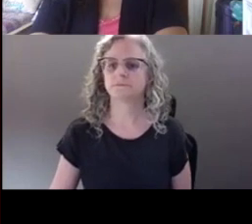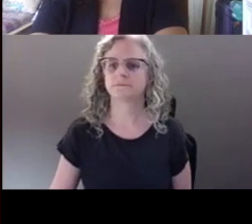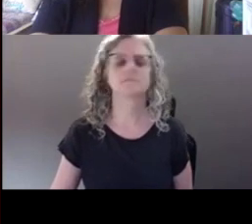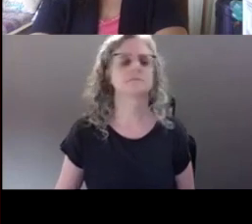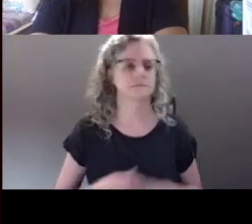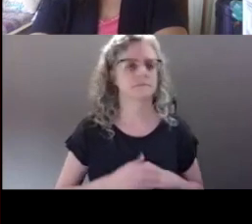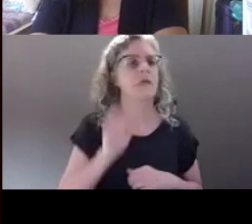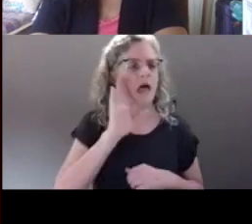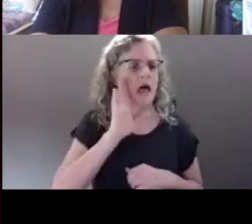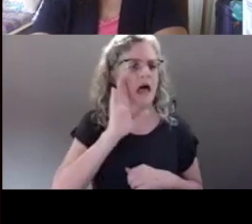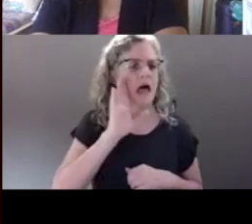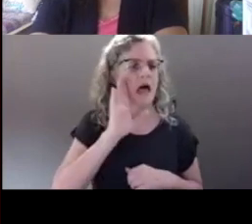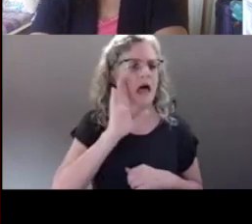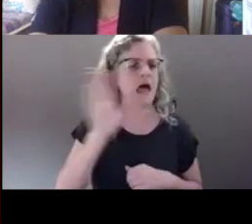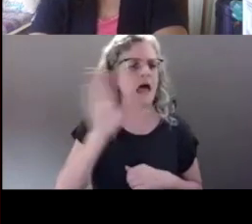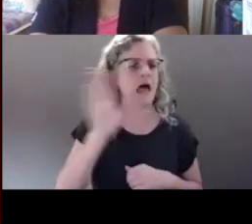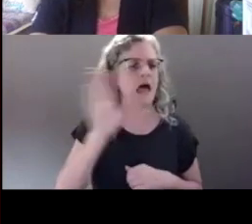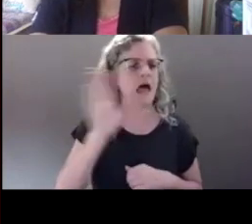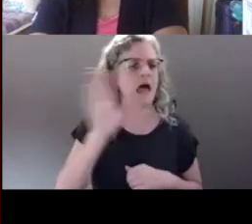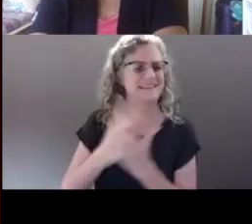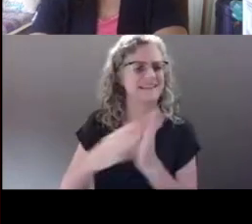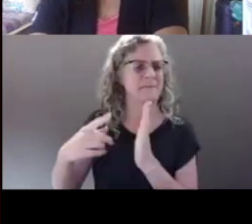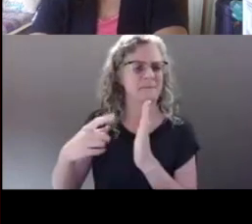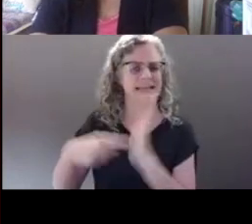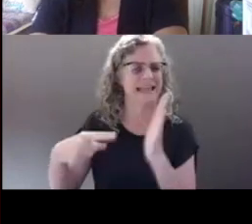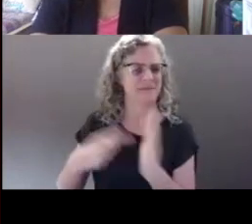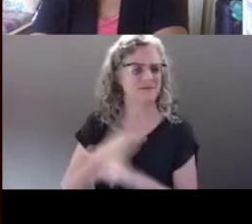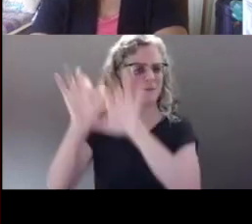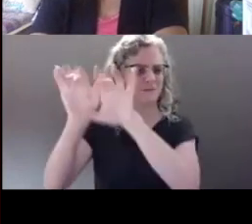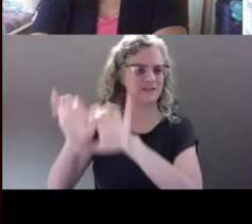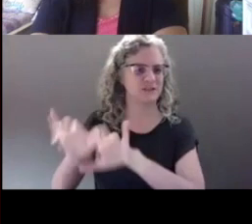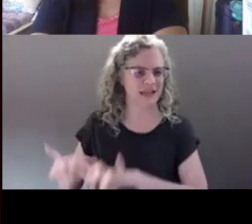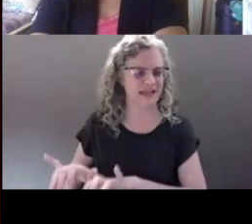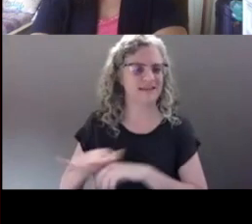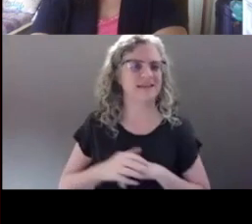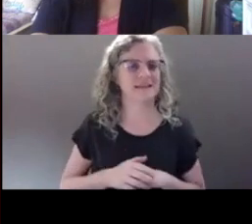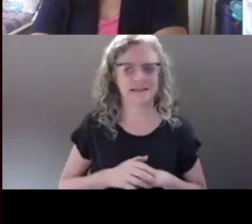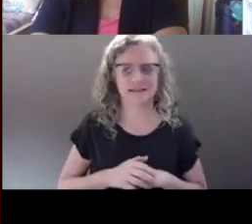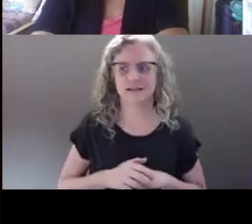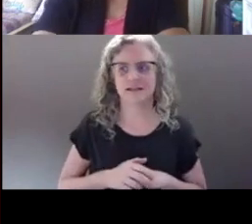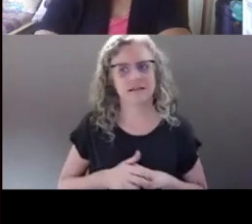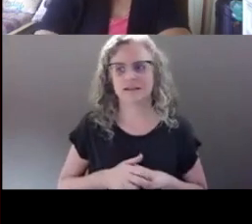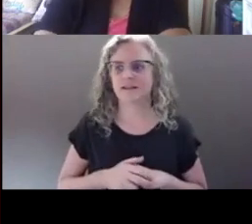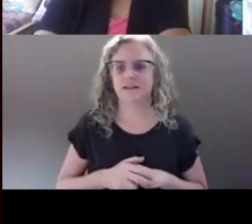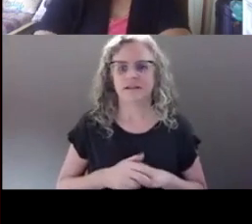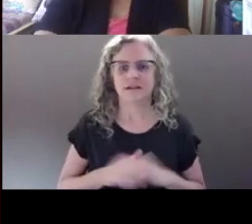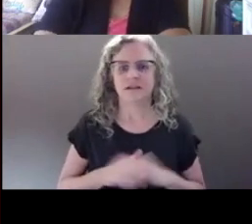and hopefully I'll get to hear from you all during the next section.